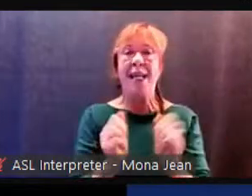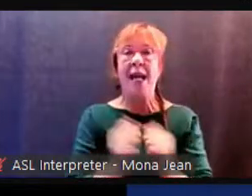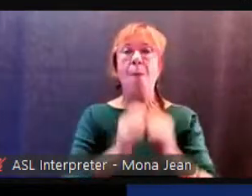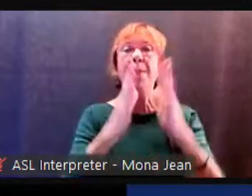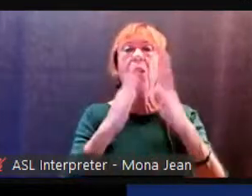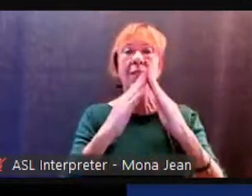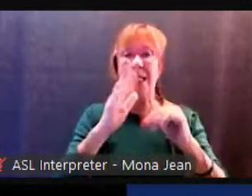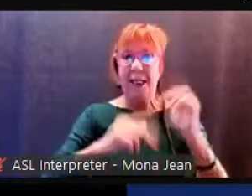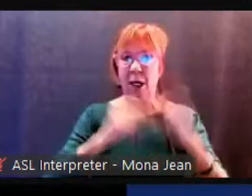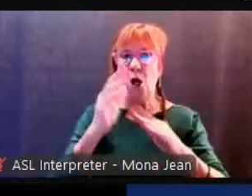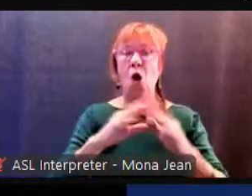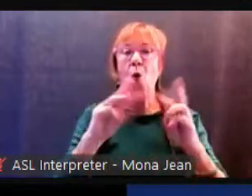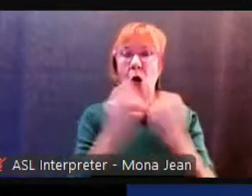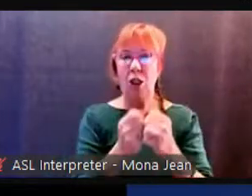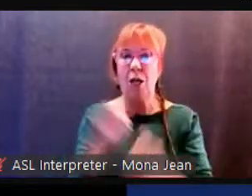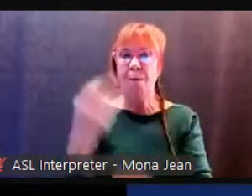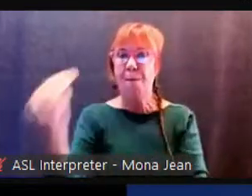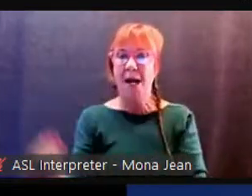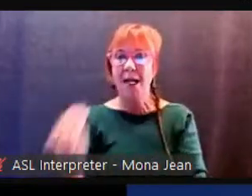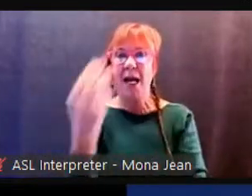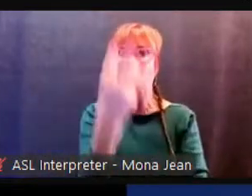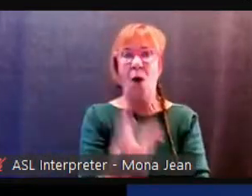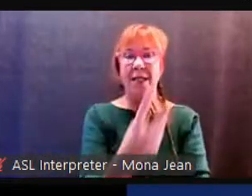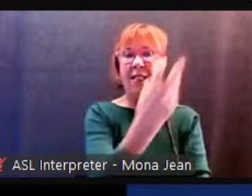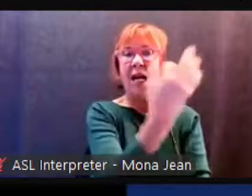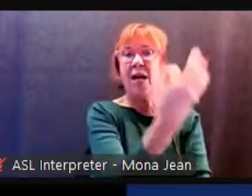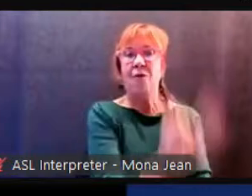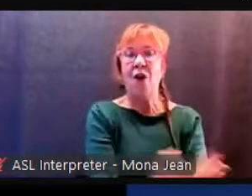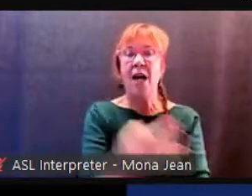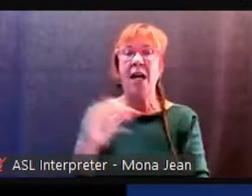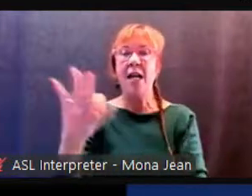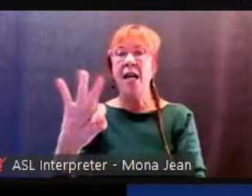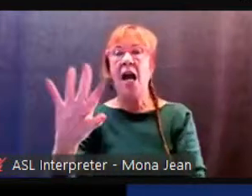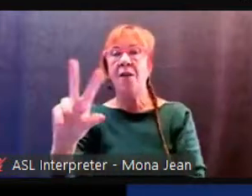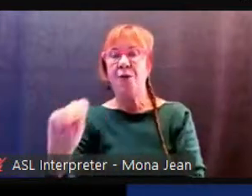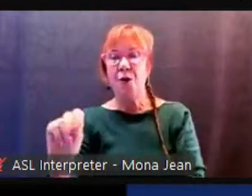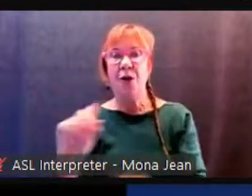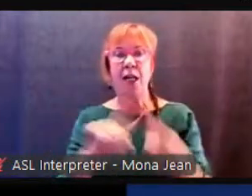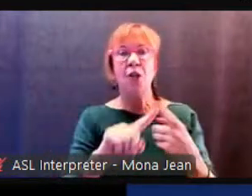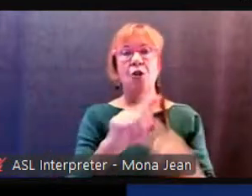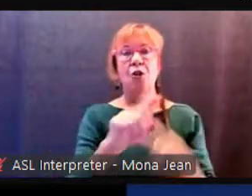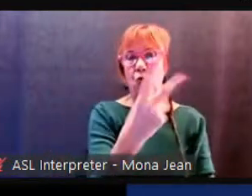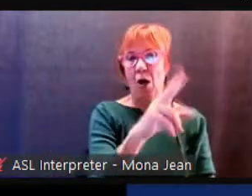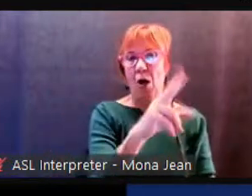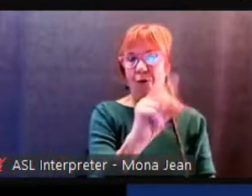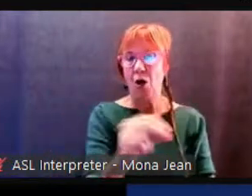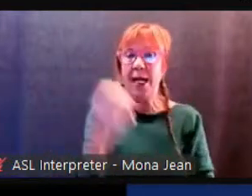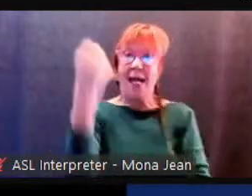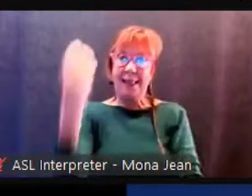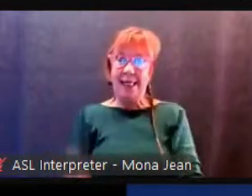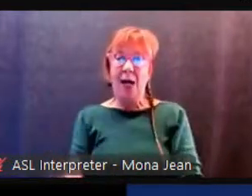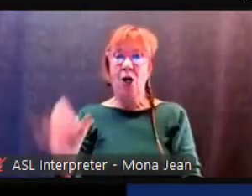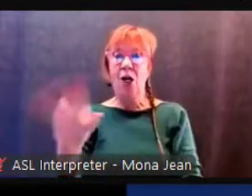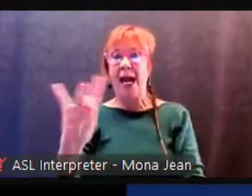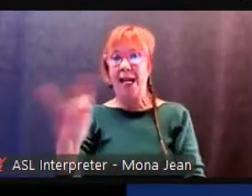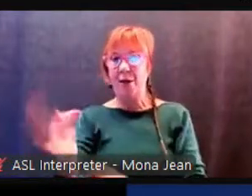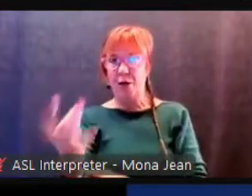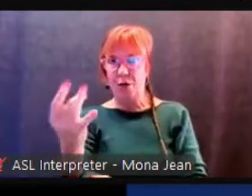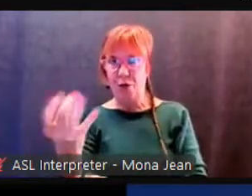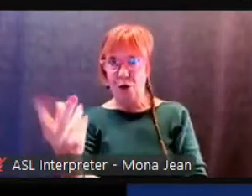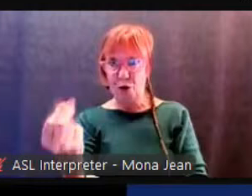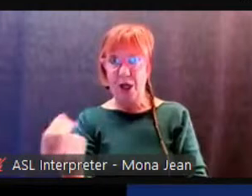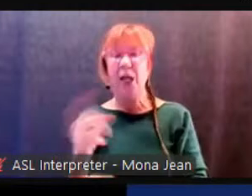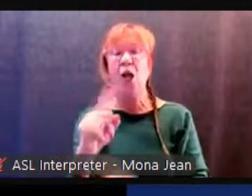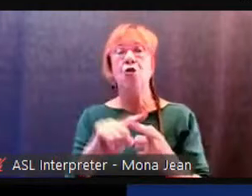available Monday, Wednesday, and Friday from 9:30 a.m. to 12:30 p.m. and on Saturday from 8 a.m. to